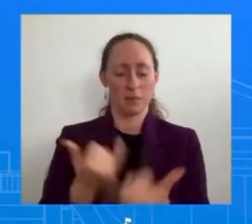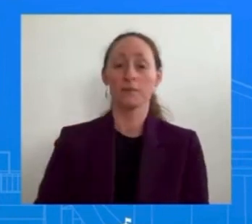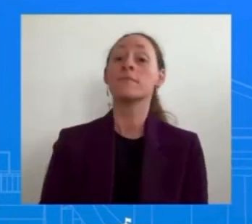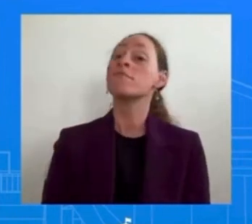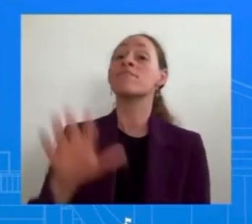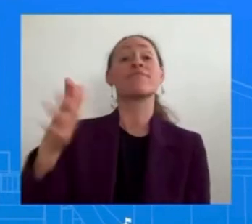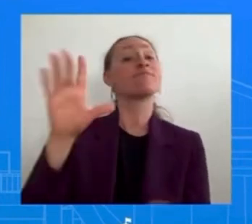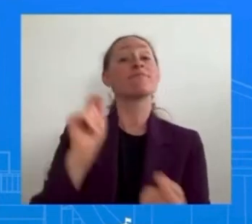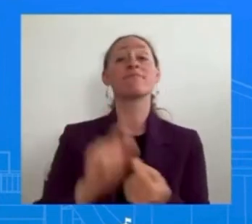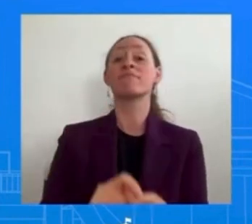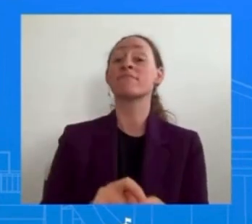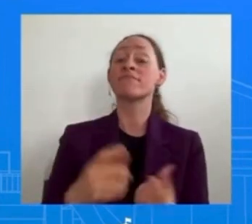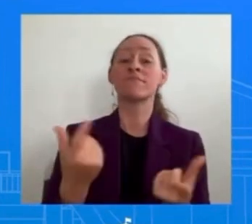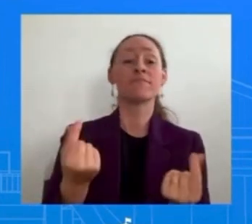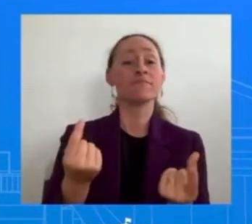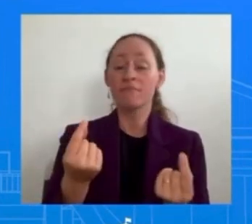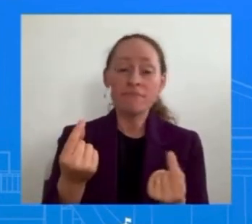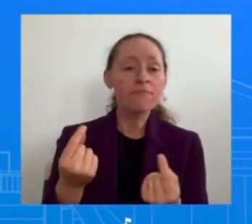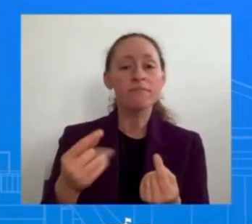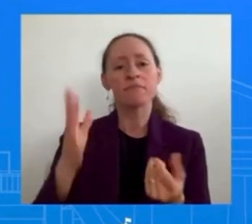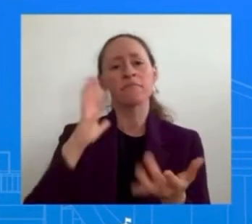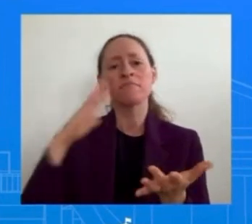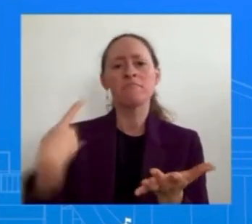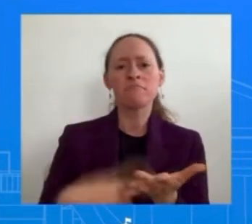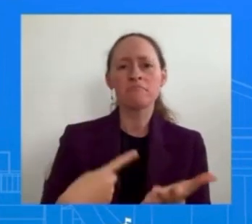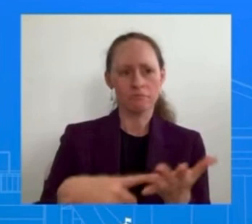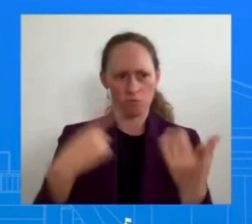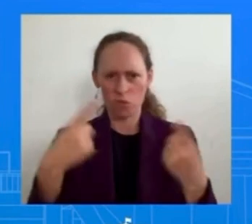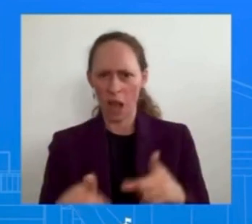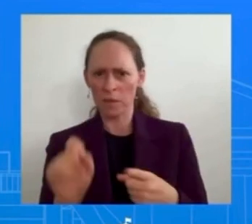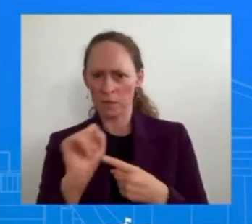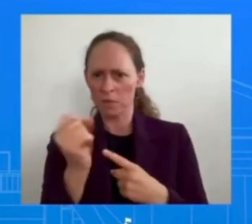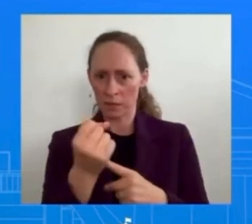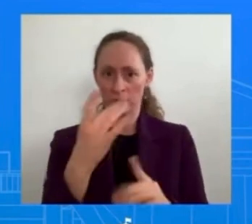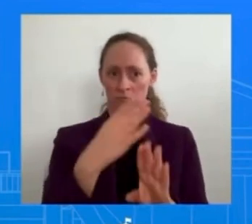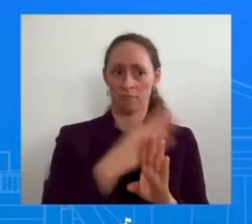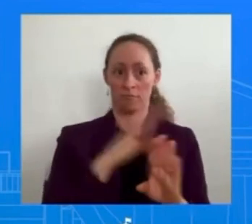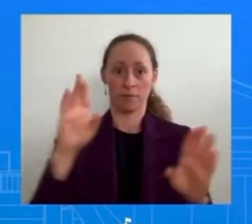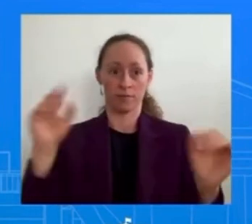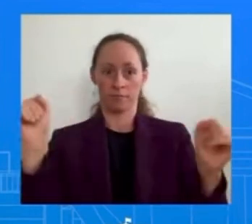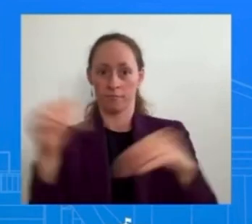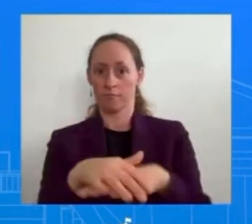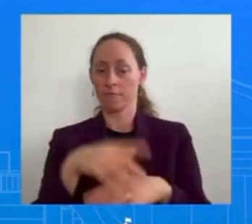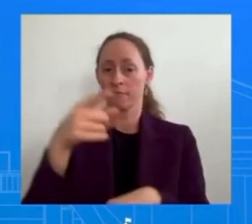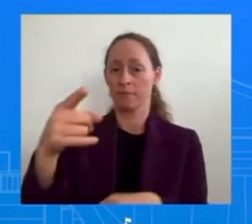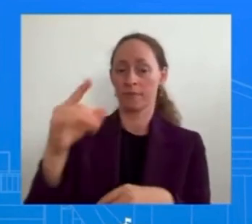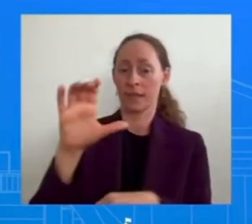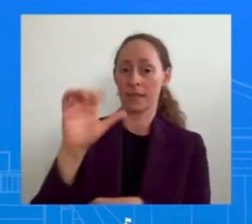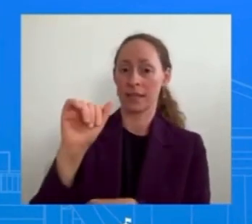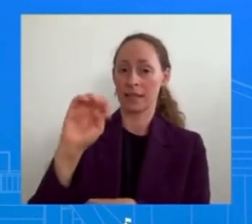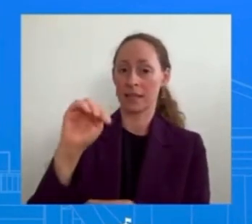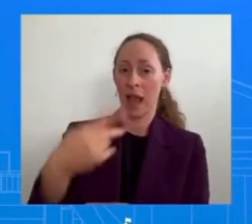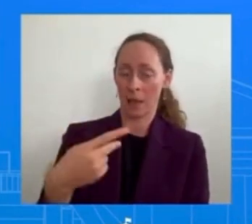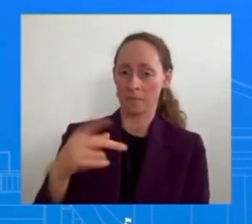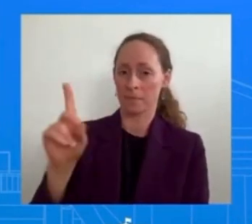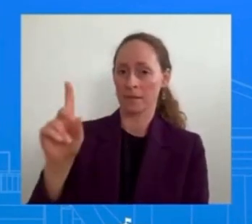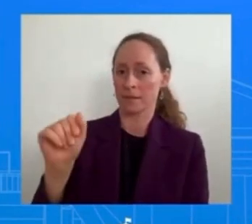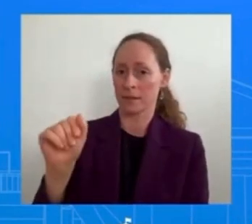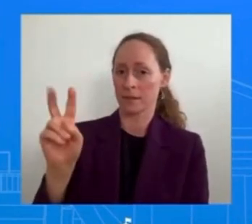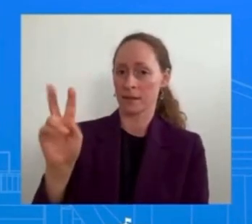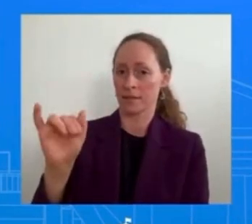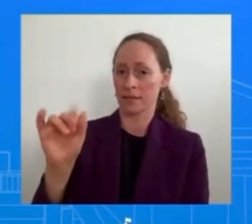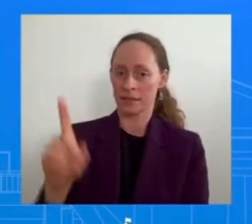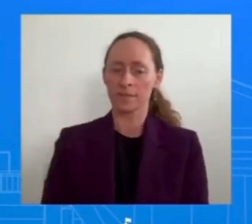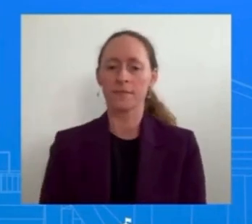that day ahead of Camp David, ahead of the trilateral. And so he'll be briefing the press pool at Camp David, and certainly we'll be